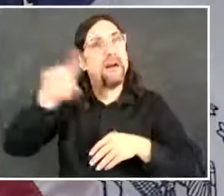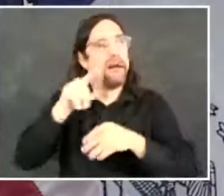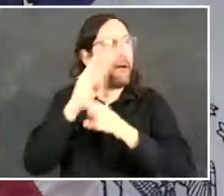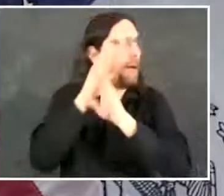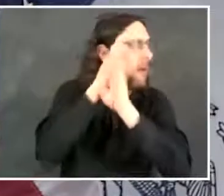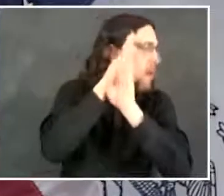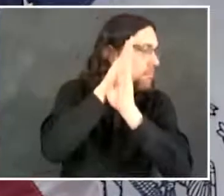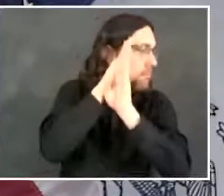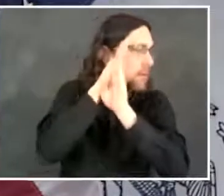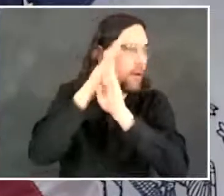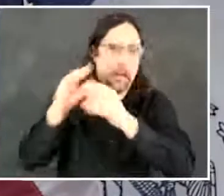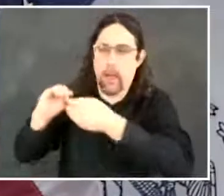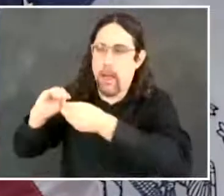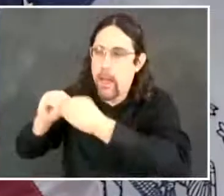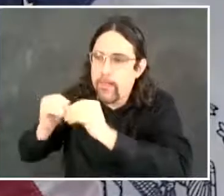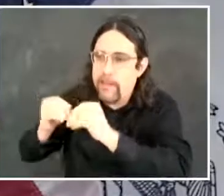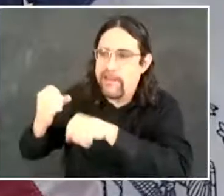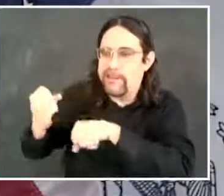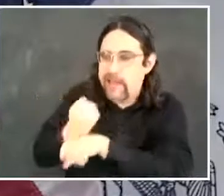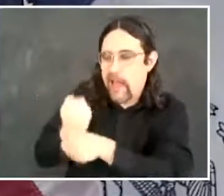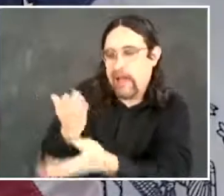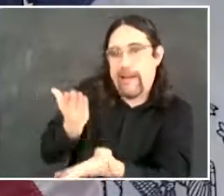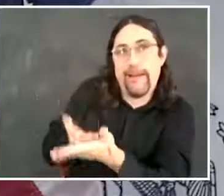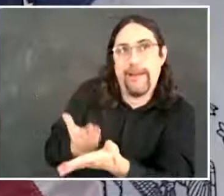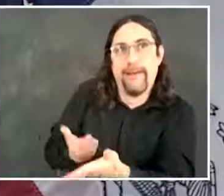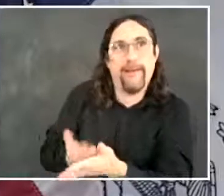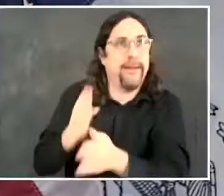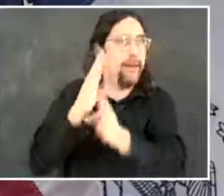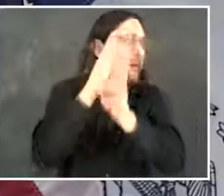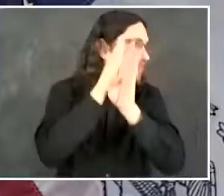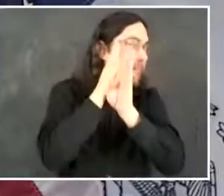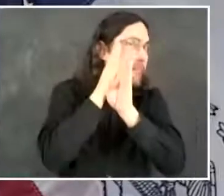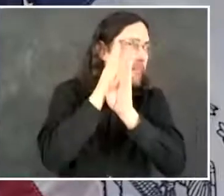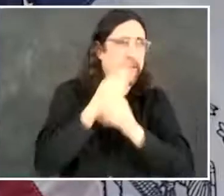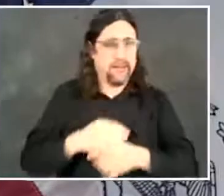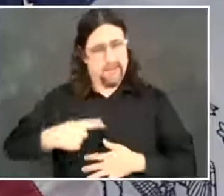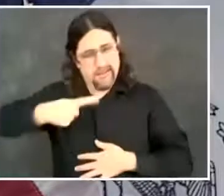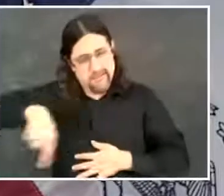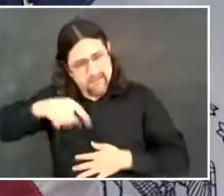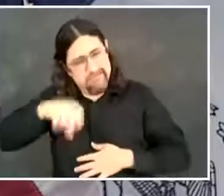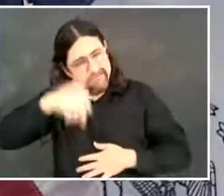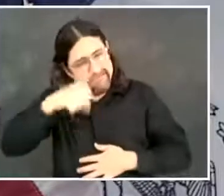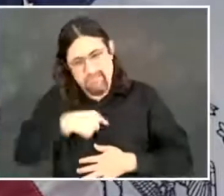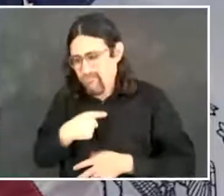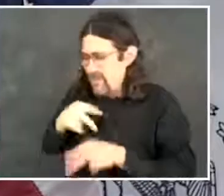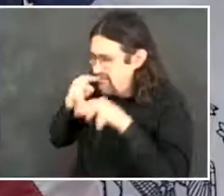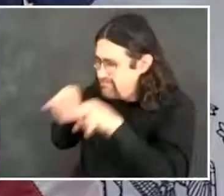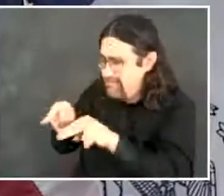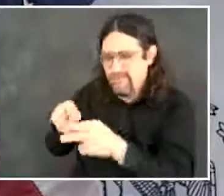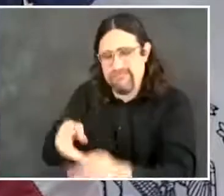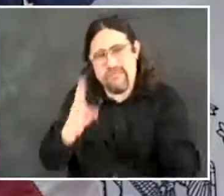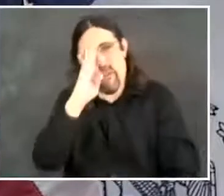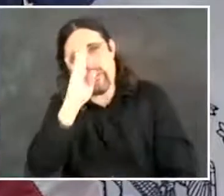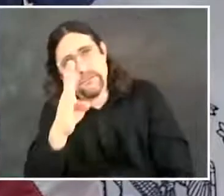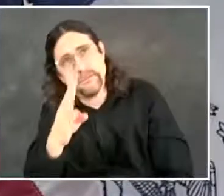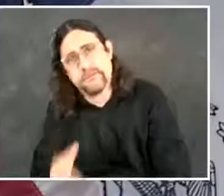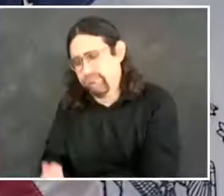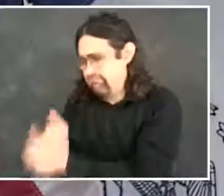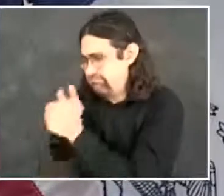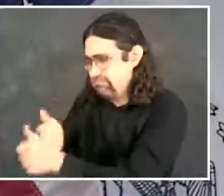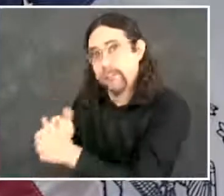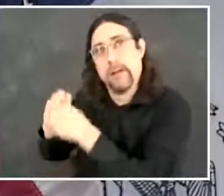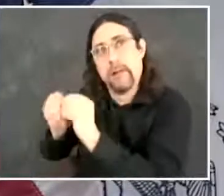I hope and pray for them that doesn't backfire on them. I hope and pray for the people of those states that their governments did